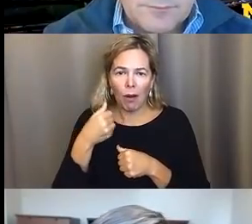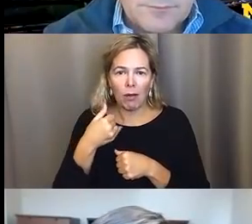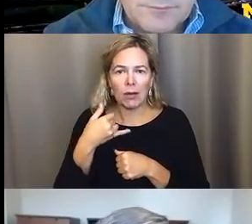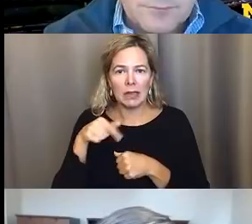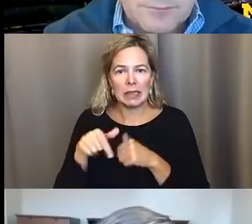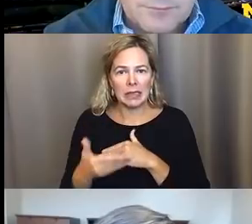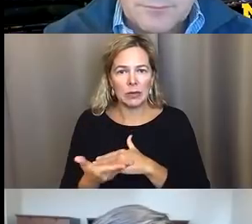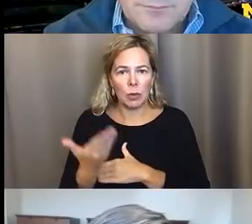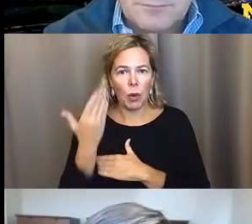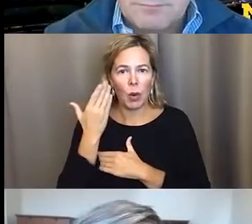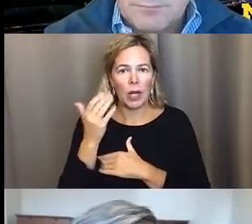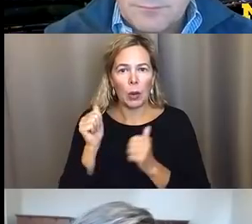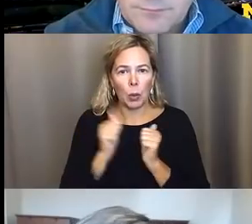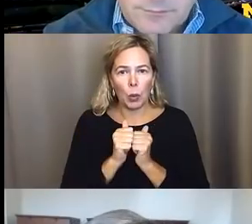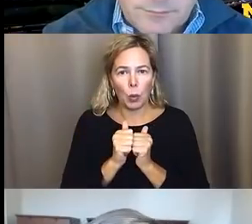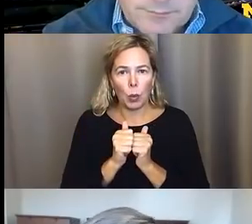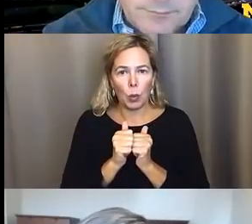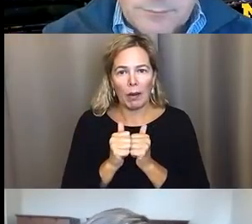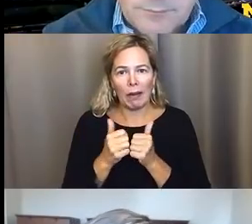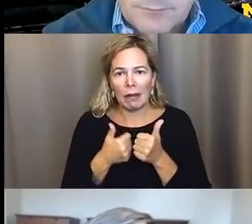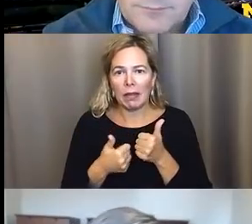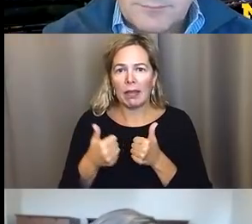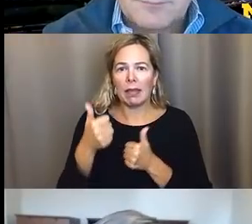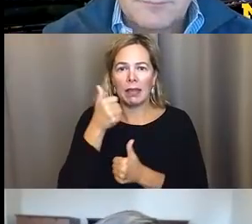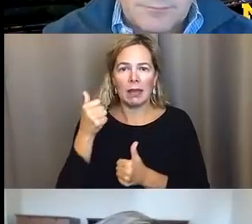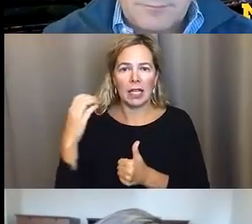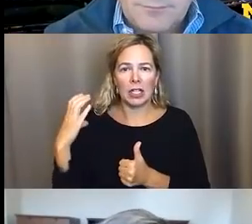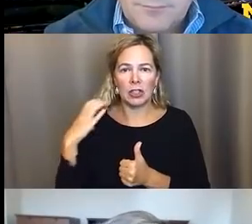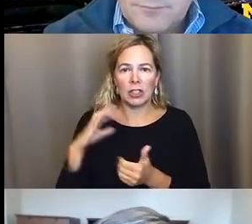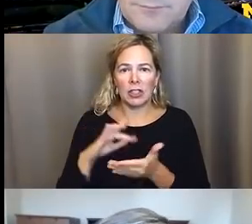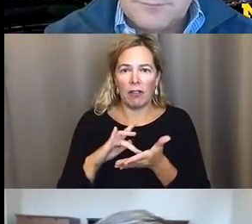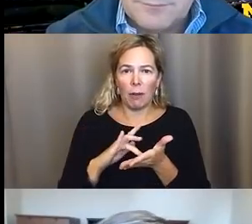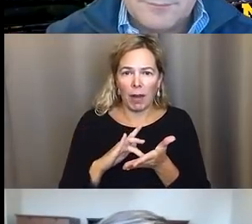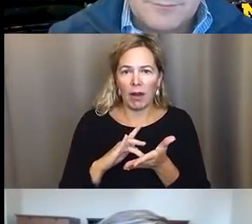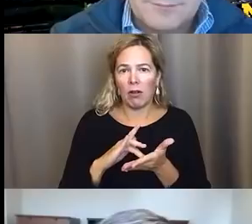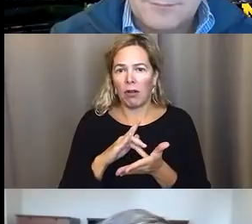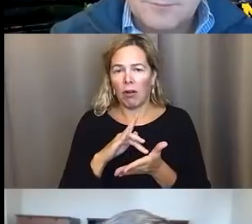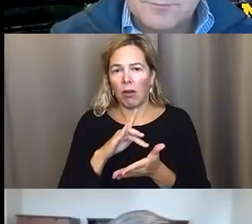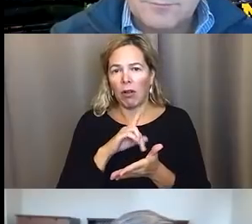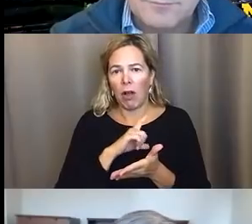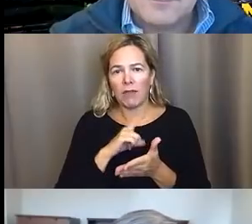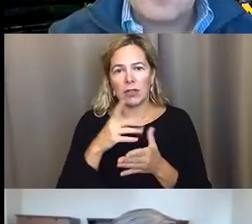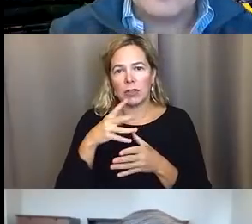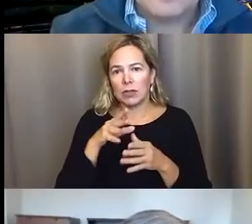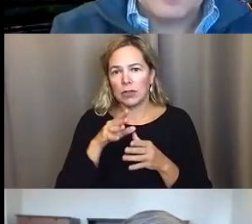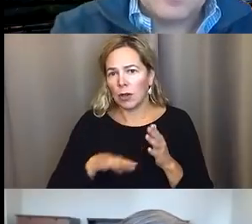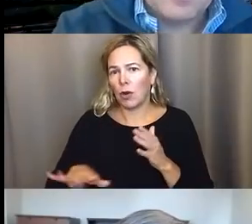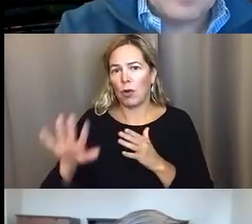morning with the chief medical officers and health systems across the state, as well